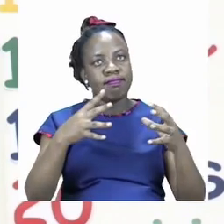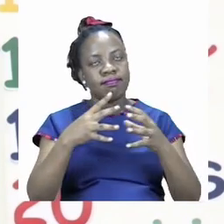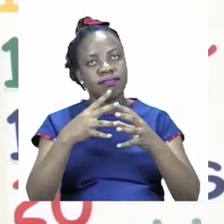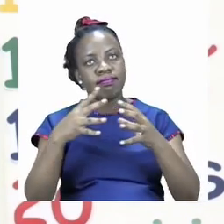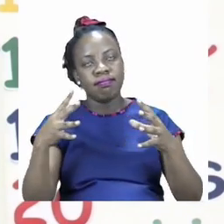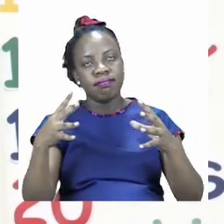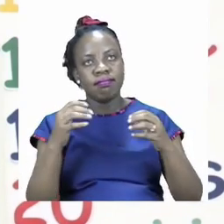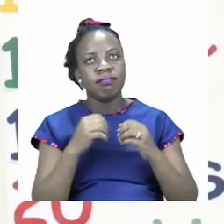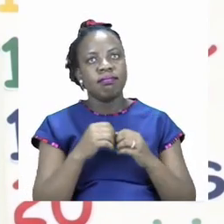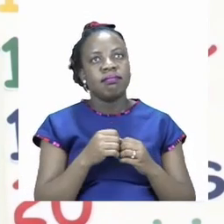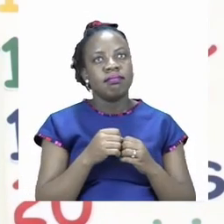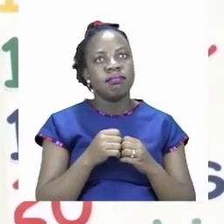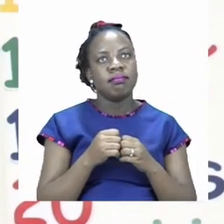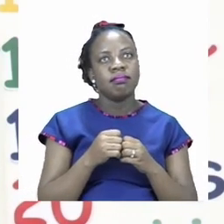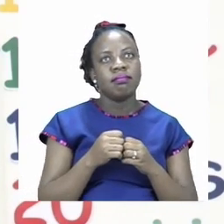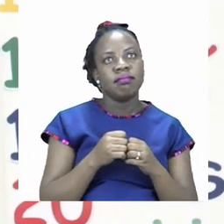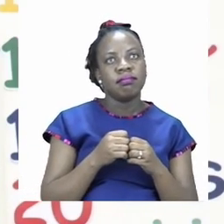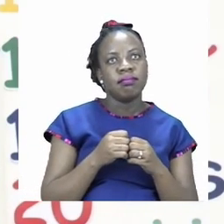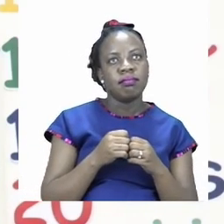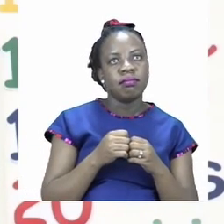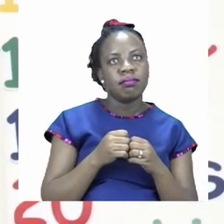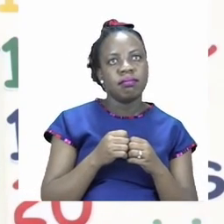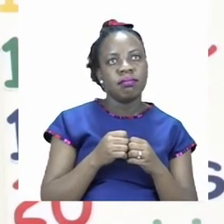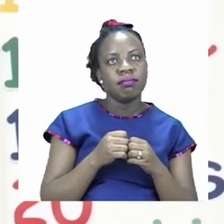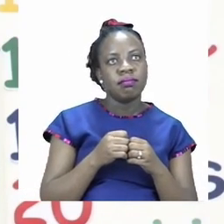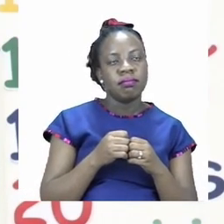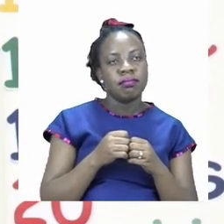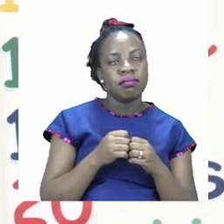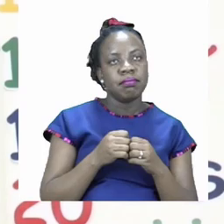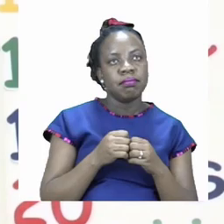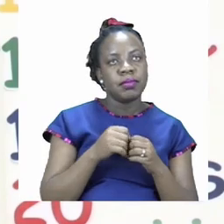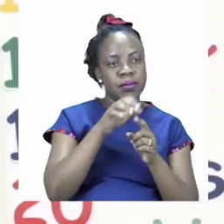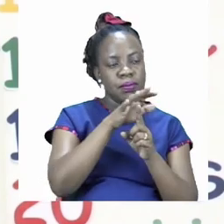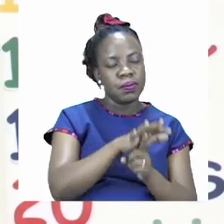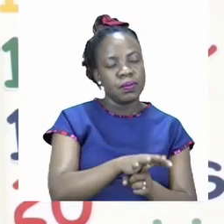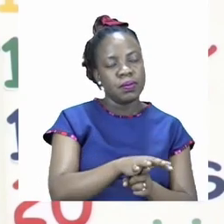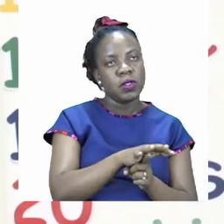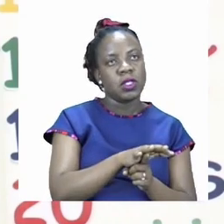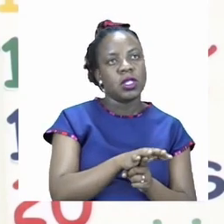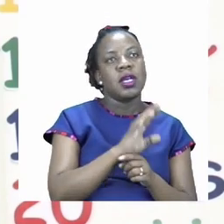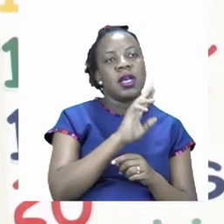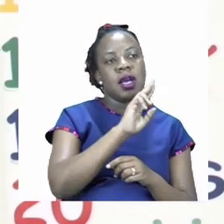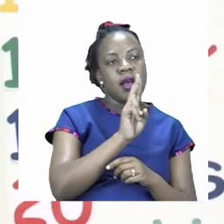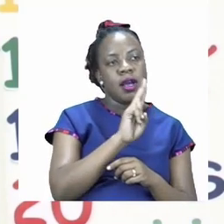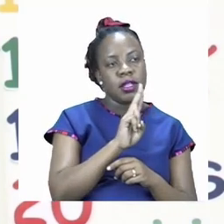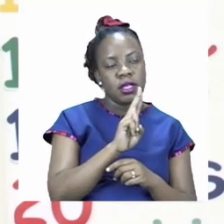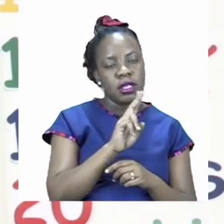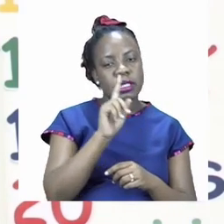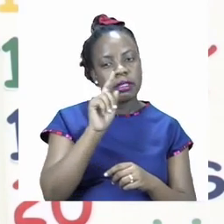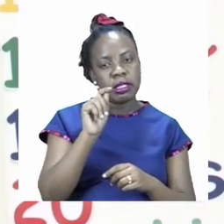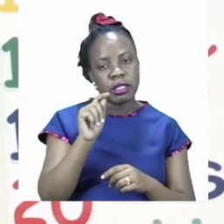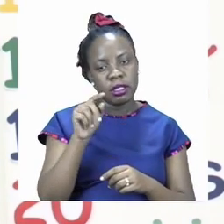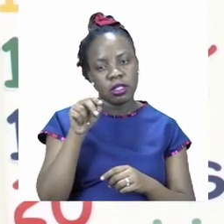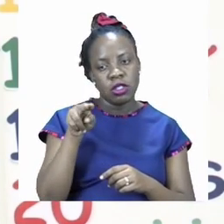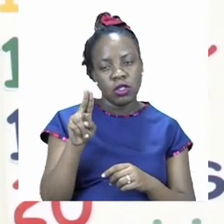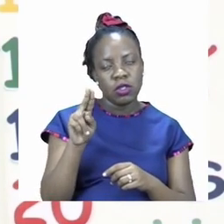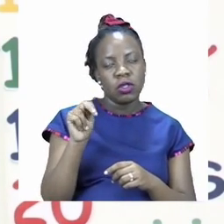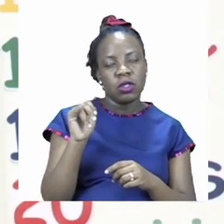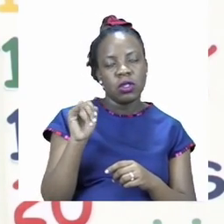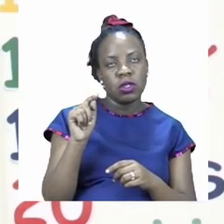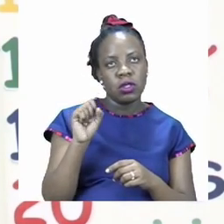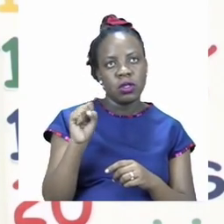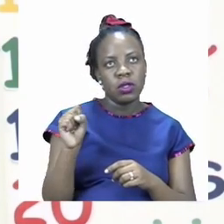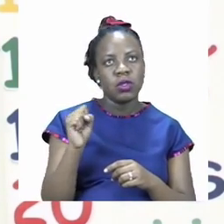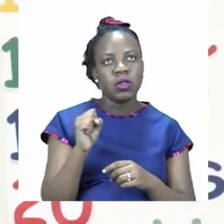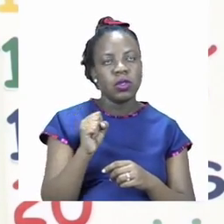it out according to their tens and units, just like how it was on top. Here we